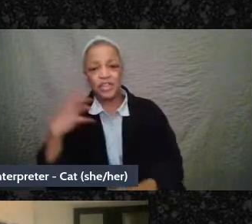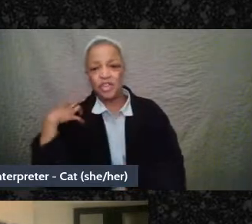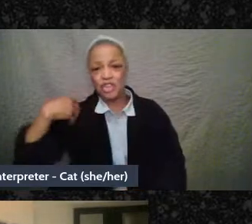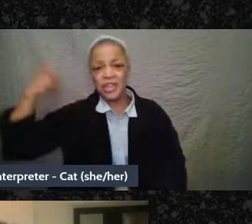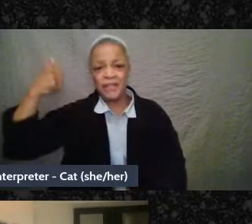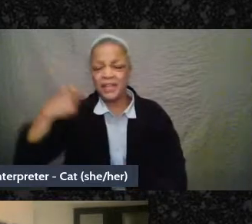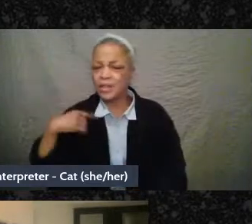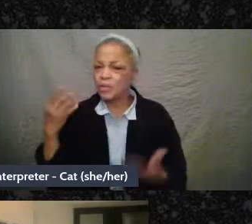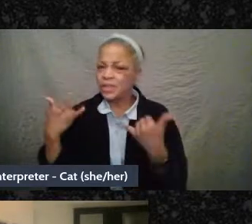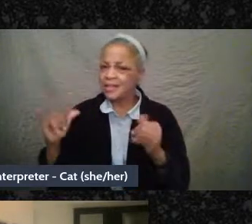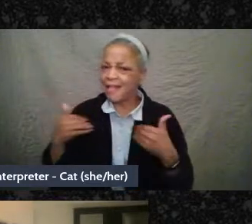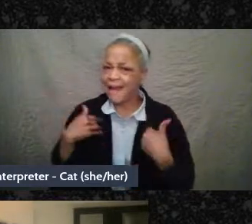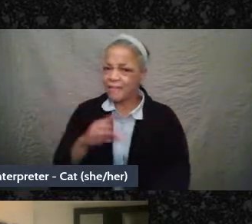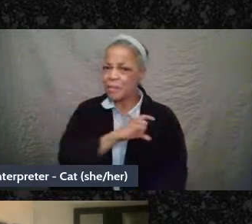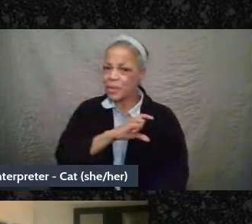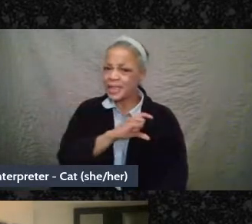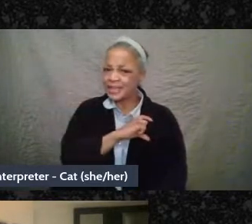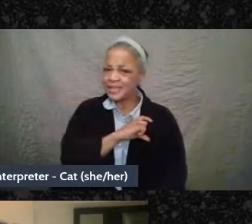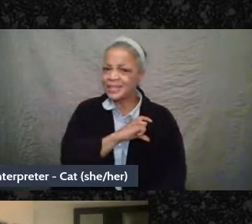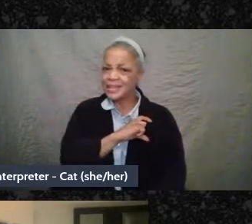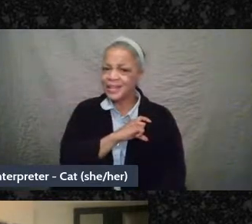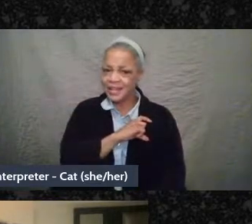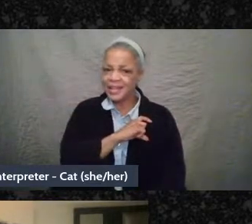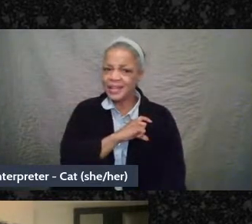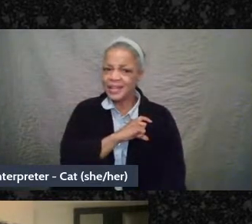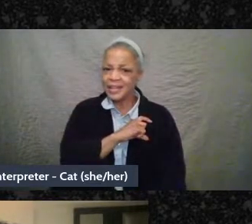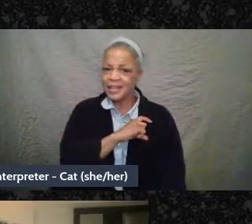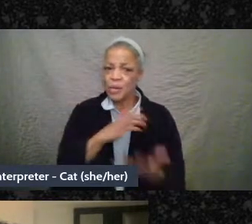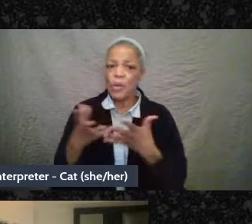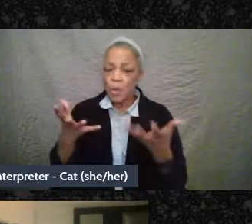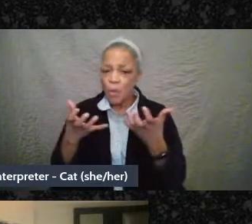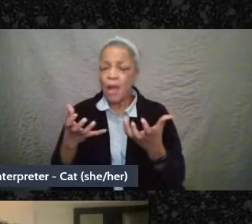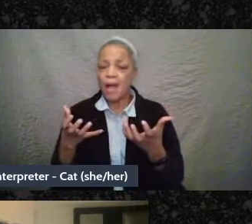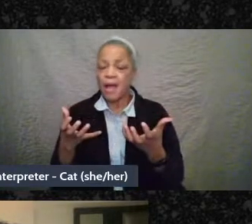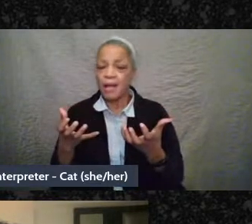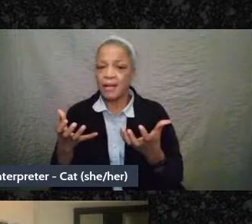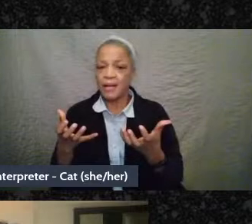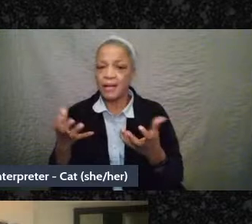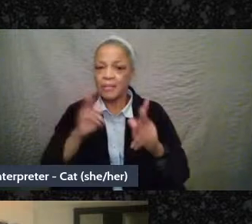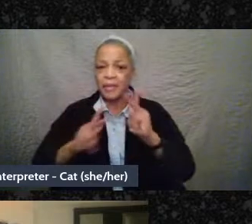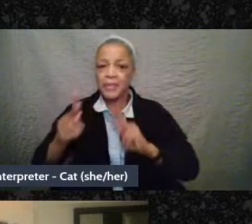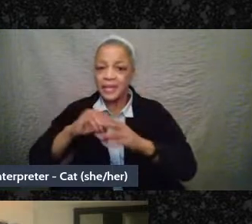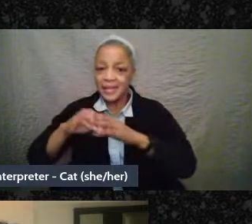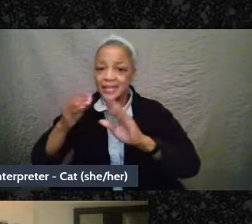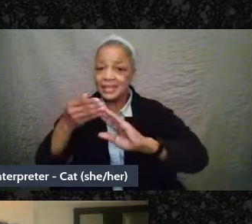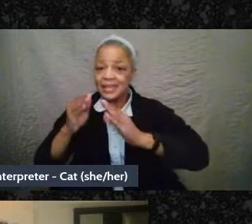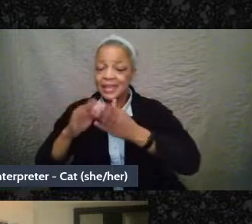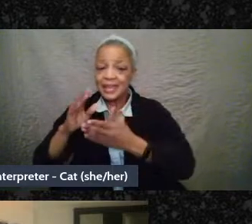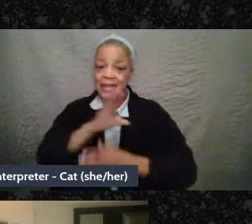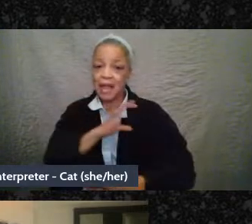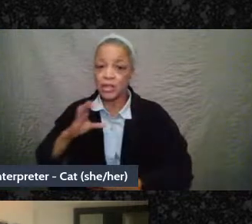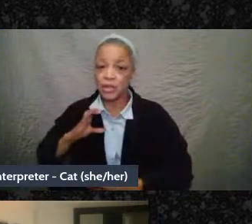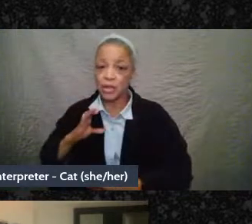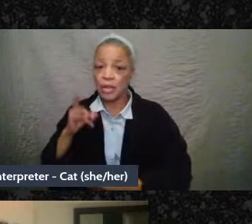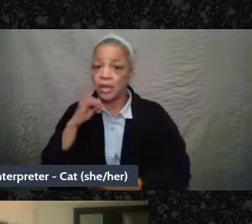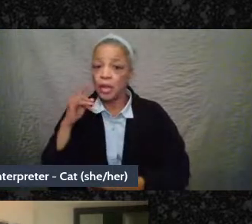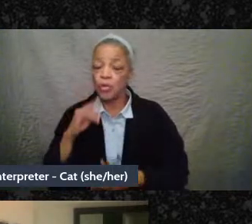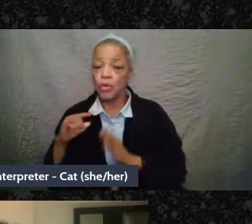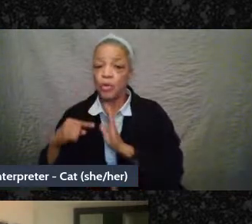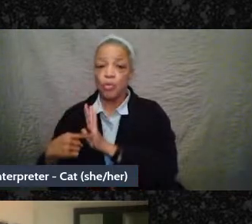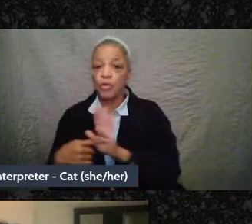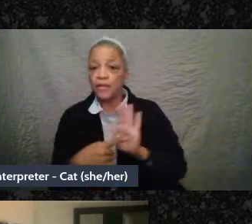we still have the police. And so we were like, no, we want to put people in city council who will reflect